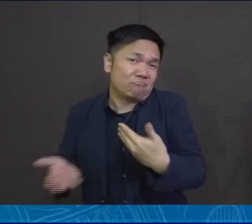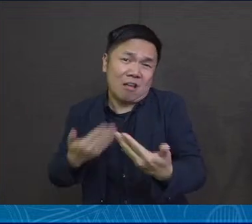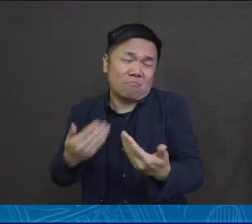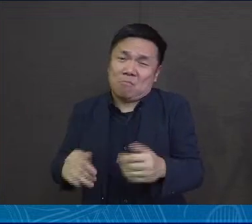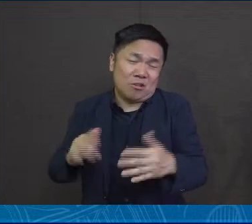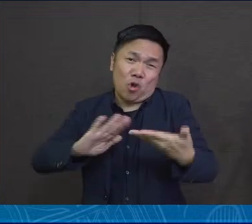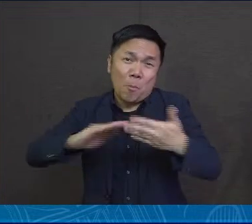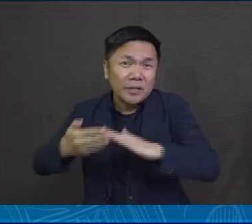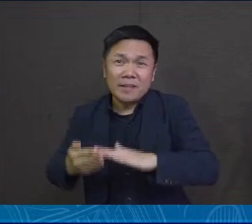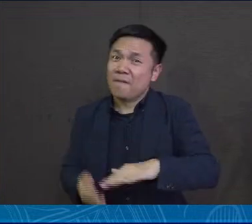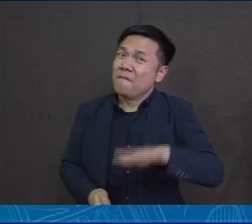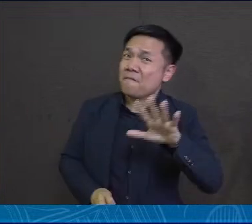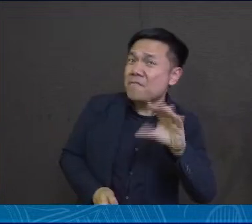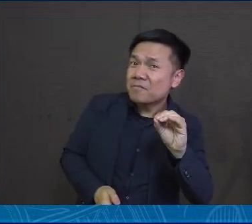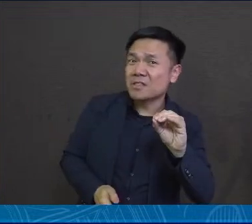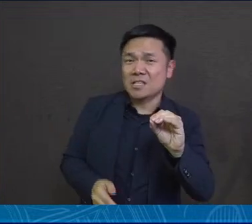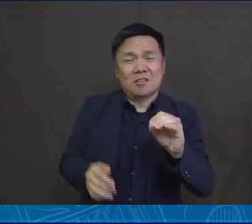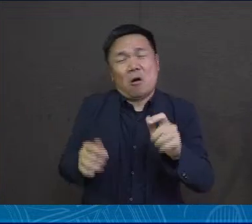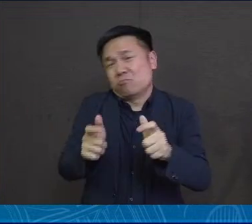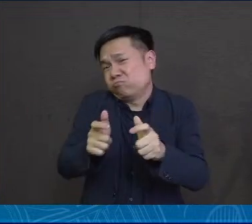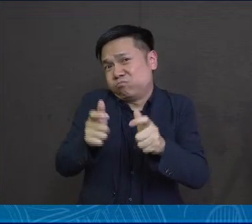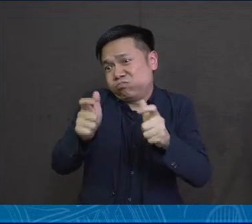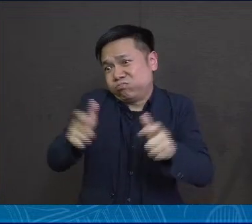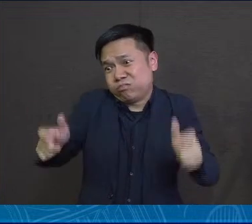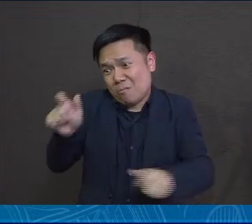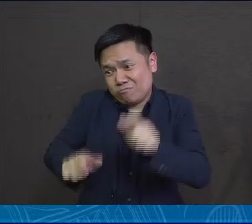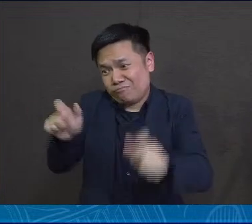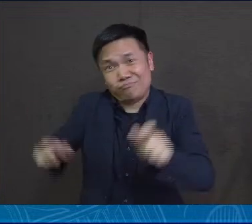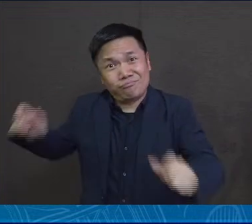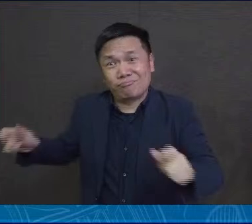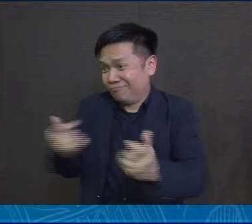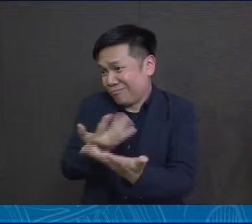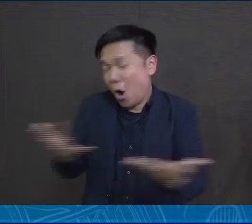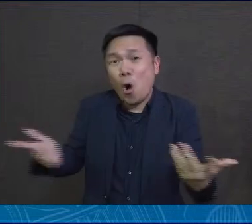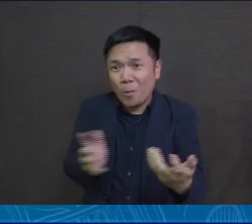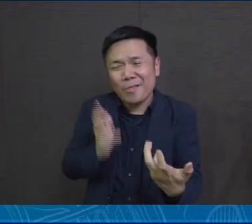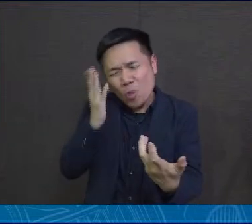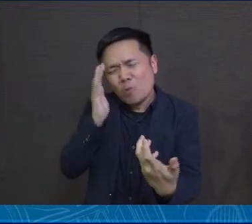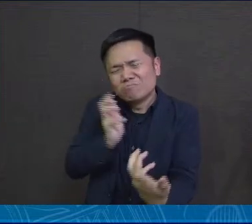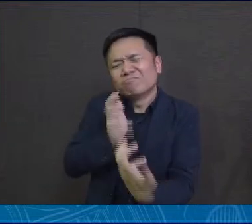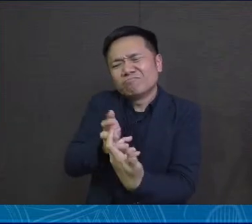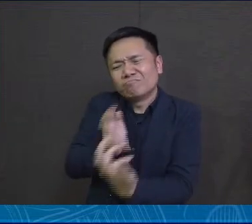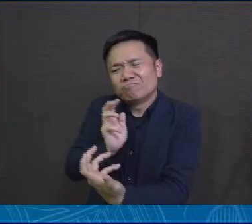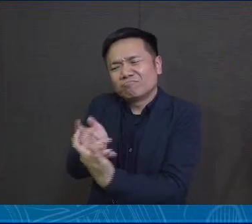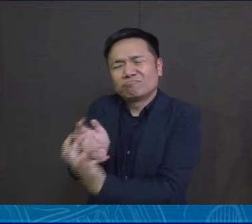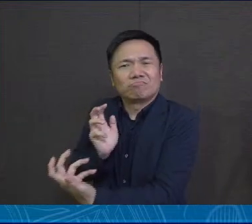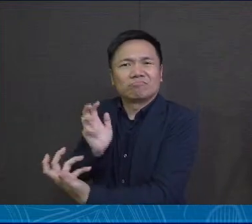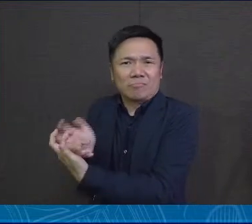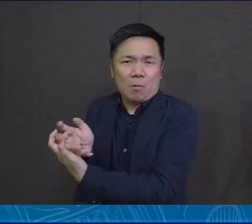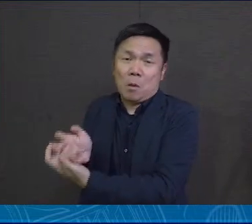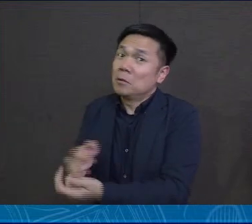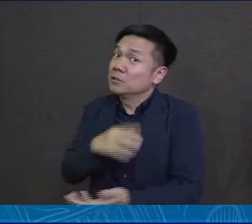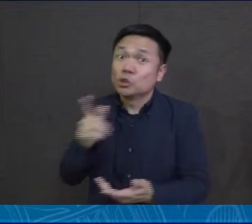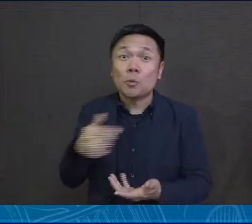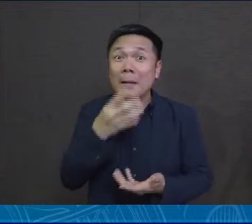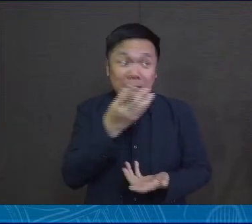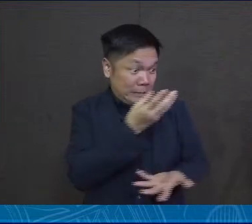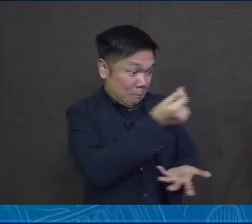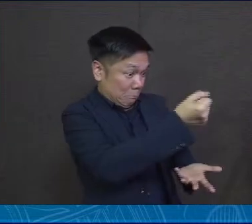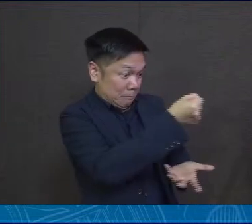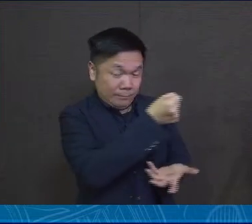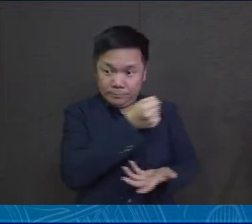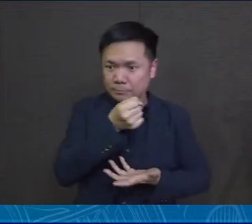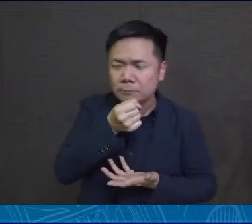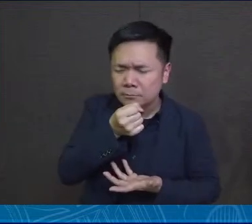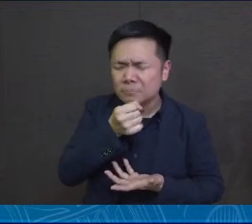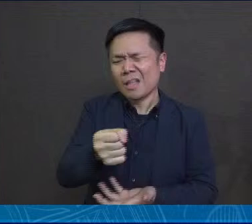or 5,000 people, and each element of that investment can be very, very, very different proposition, like all of you